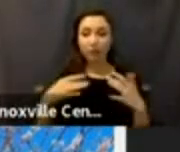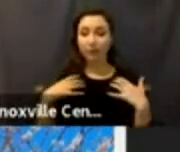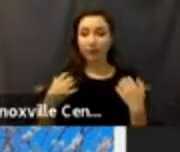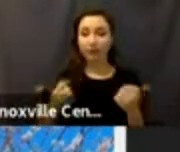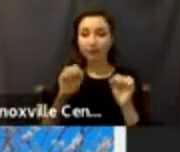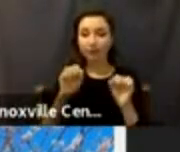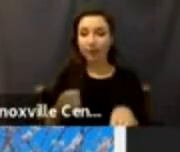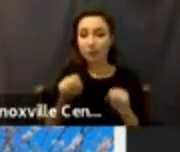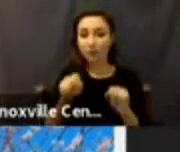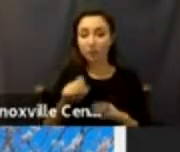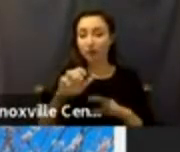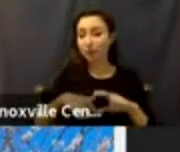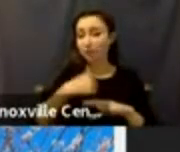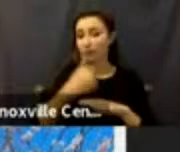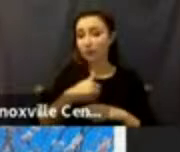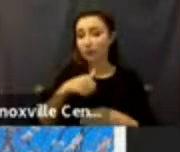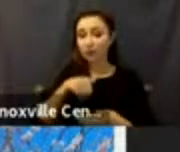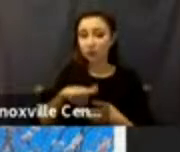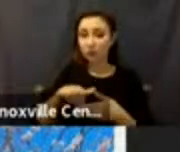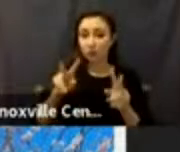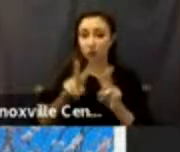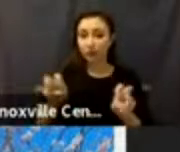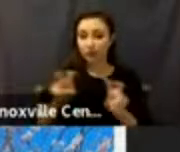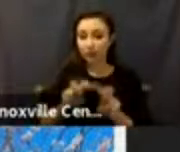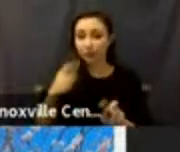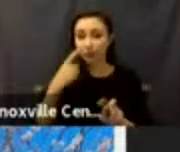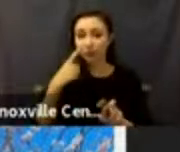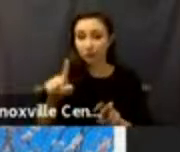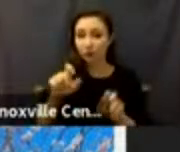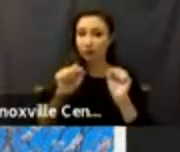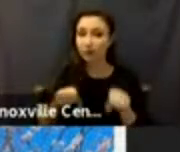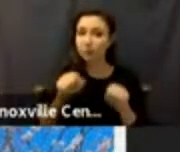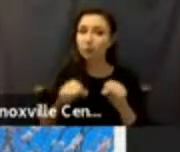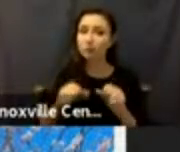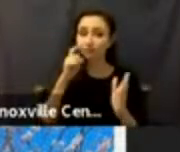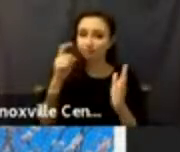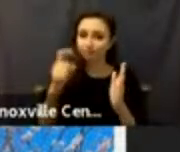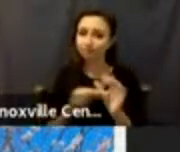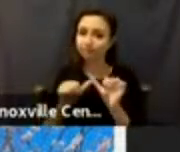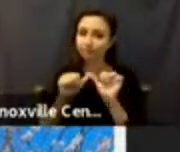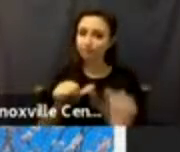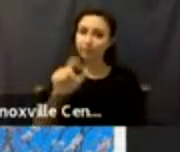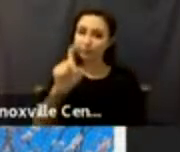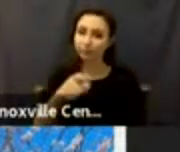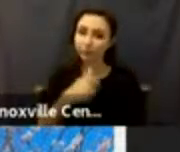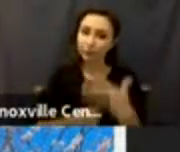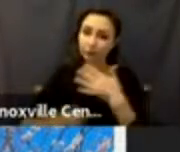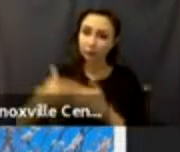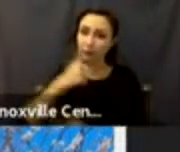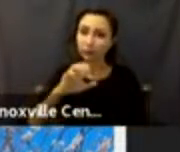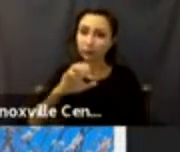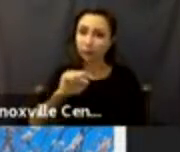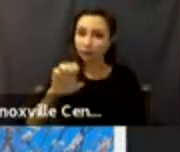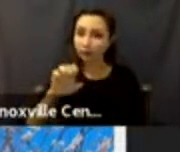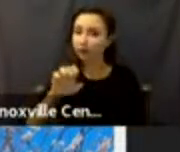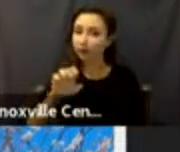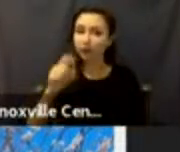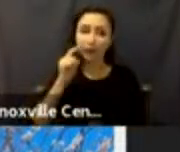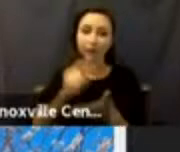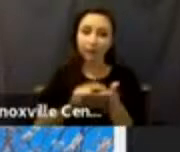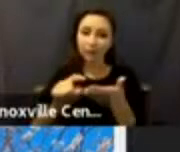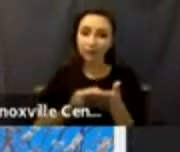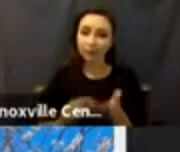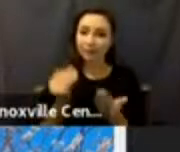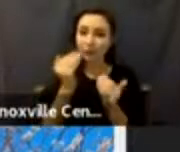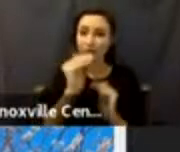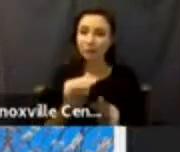Based on our internal assessment of our capabilities and acknowledging the continued need to prioritize our case investigations and eliminate our